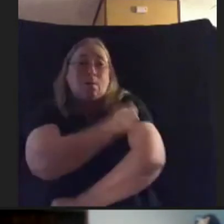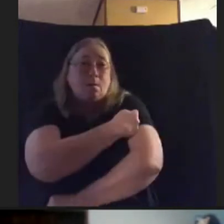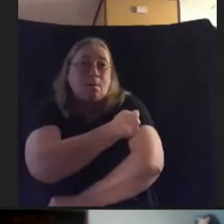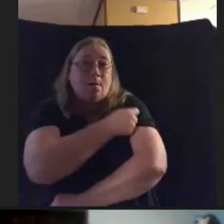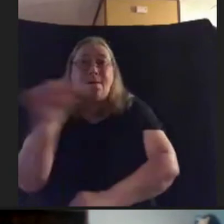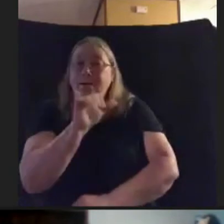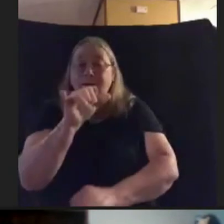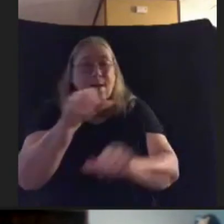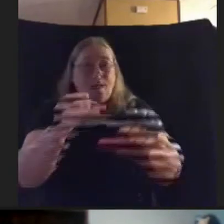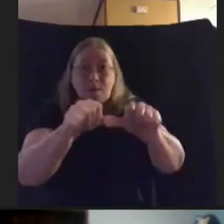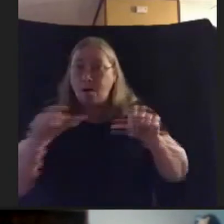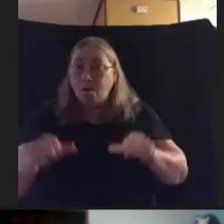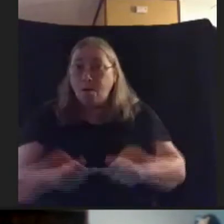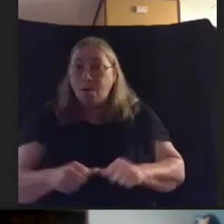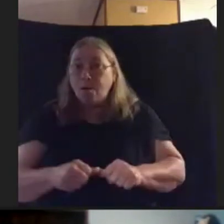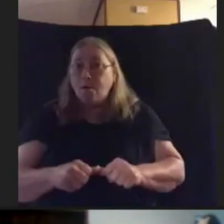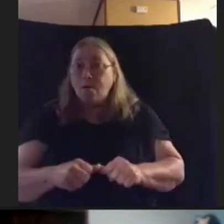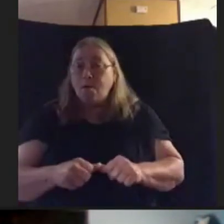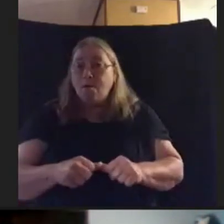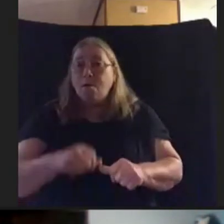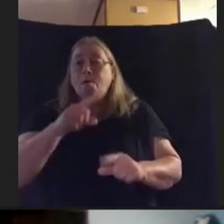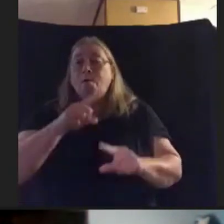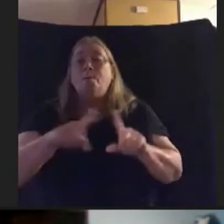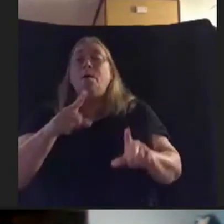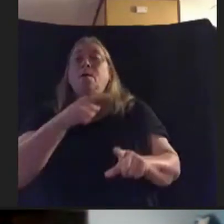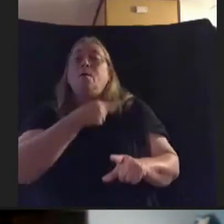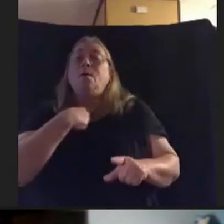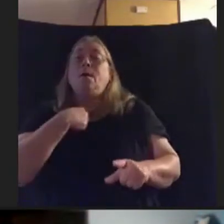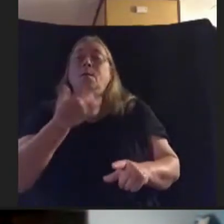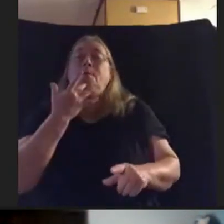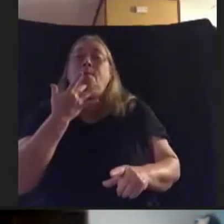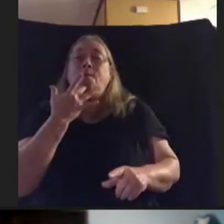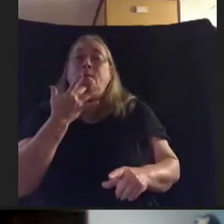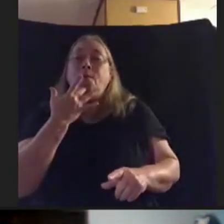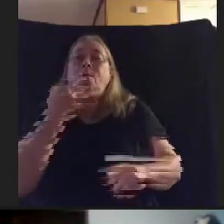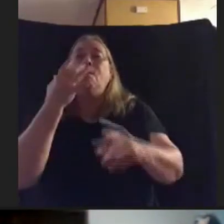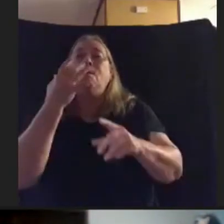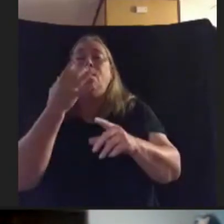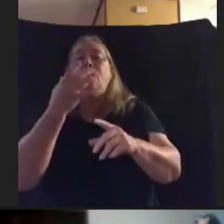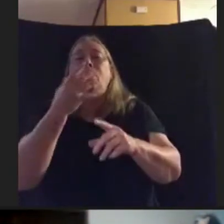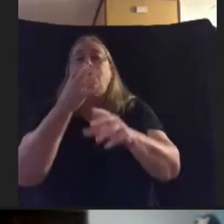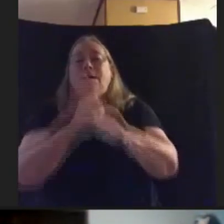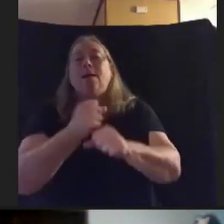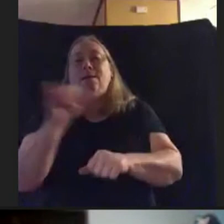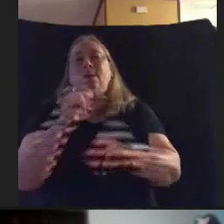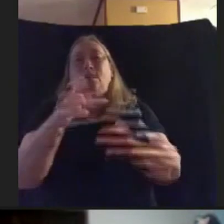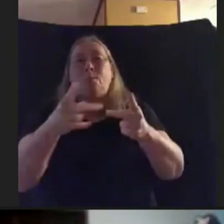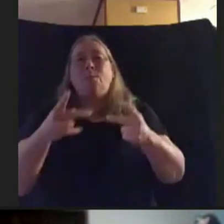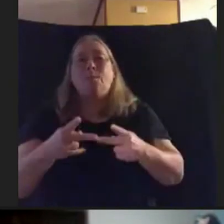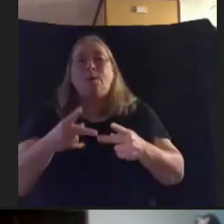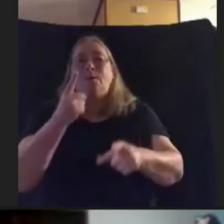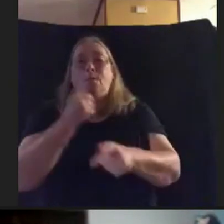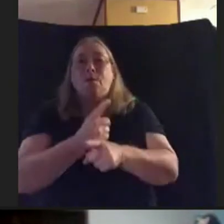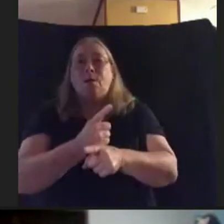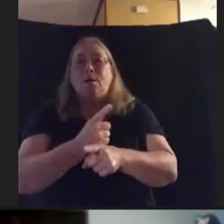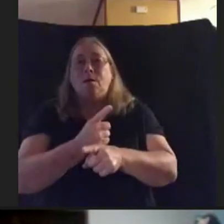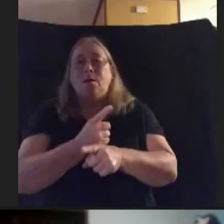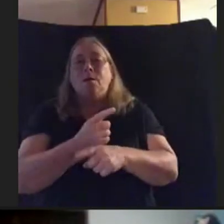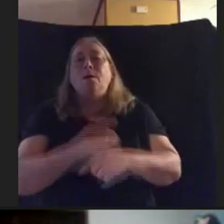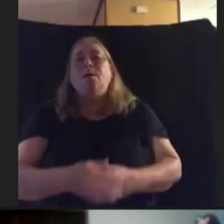No, they do not. We would prefer that you get it at the same location, but it is not written in